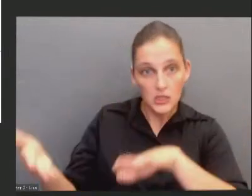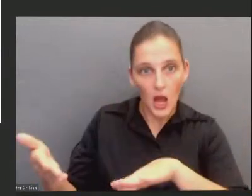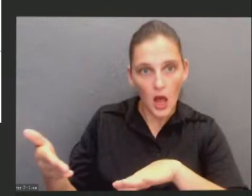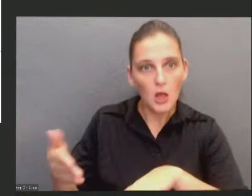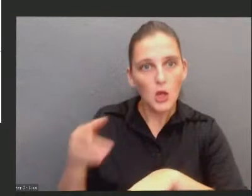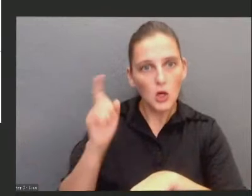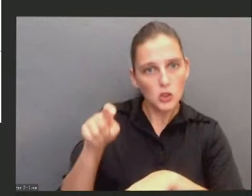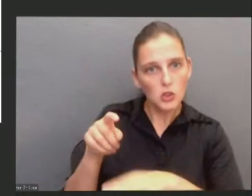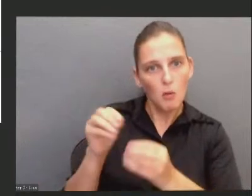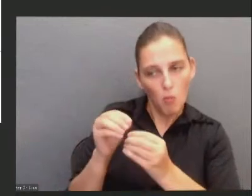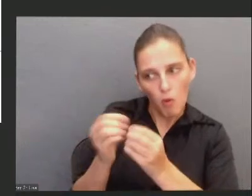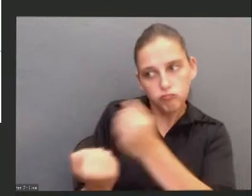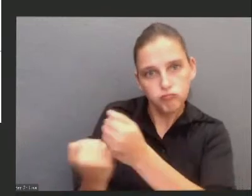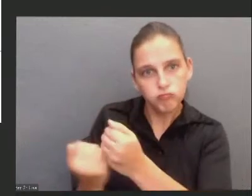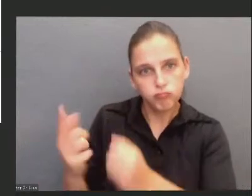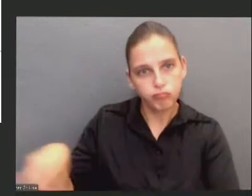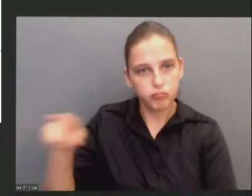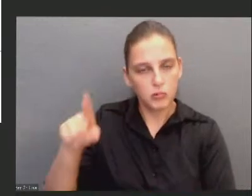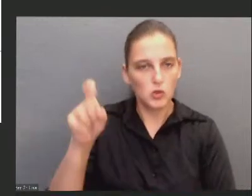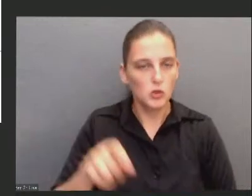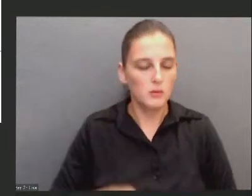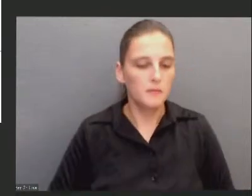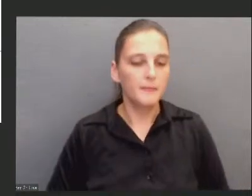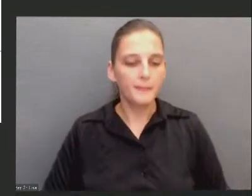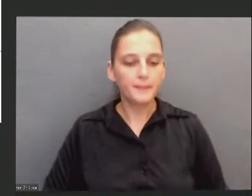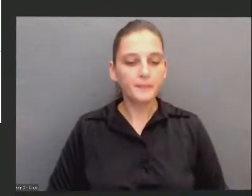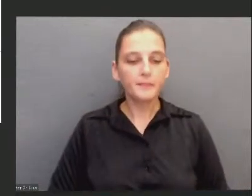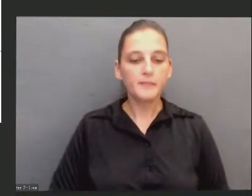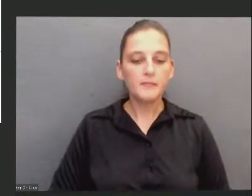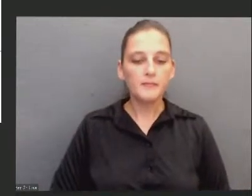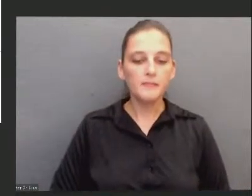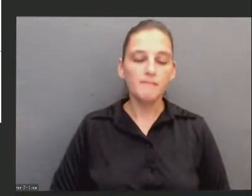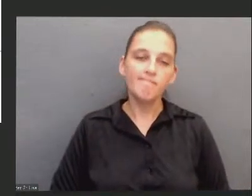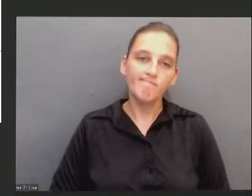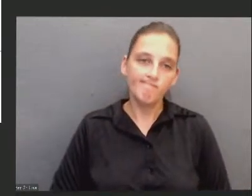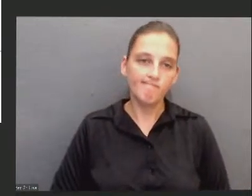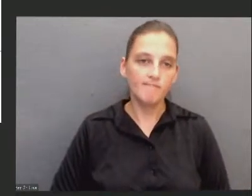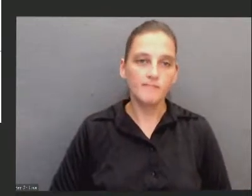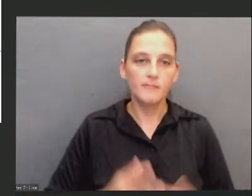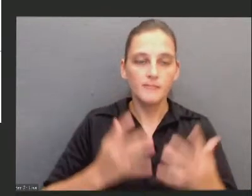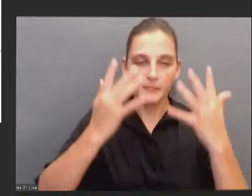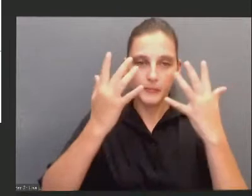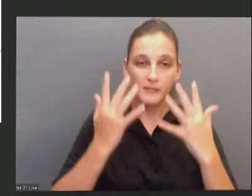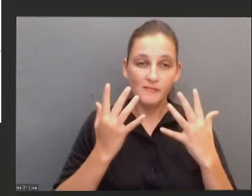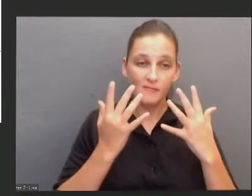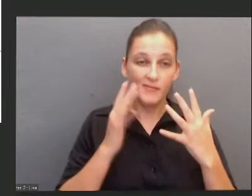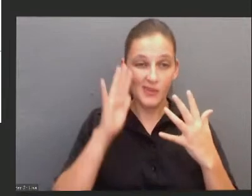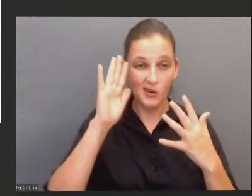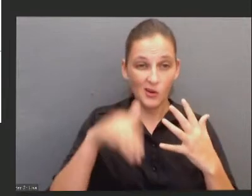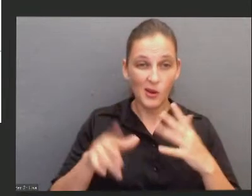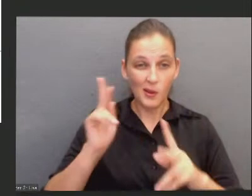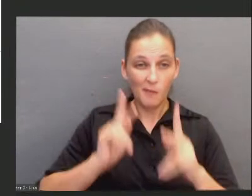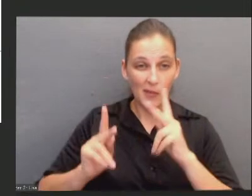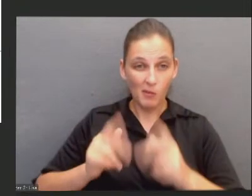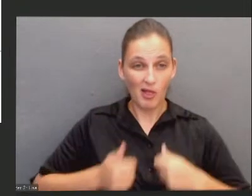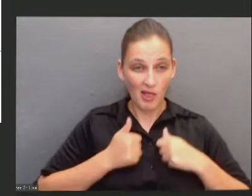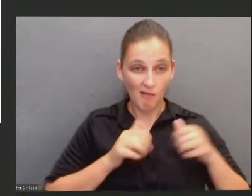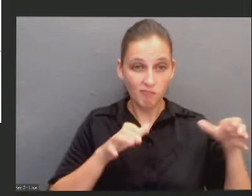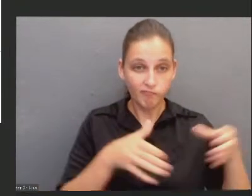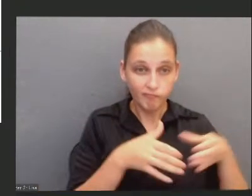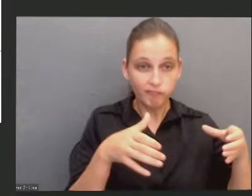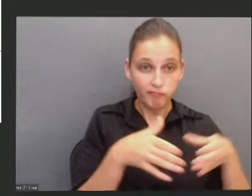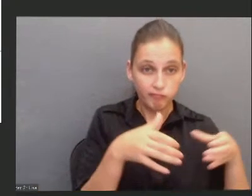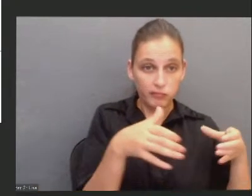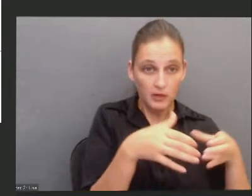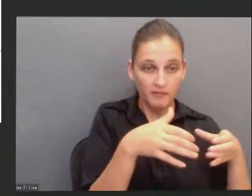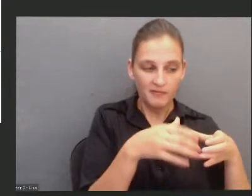factors. So unfortunately, we also know that individuals living in congregate settings have been disproportionately impacted